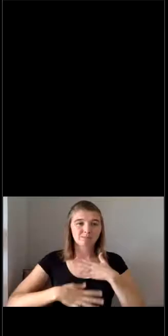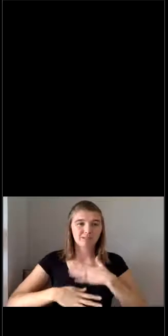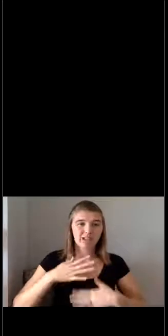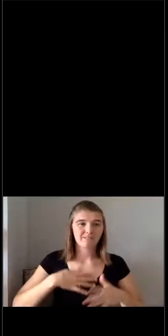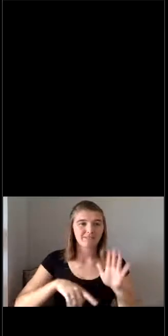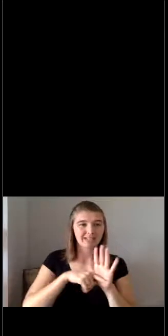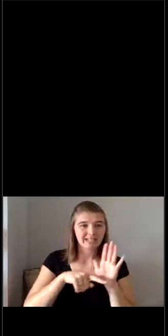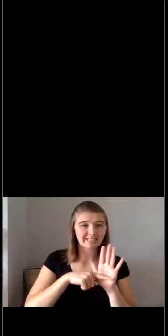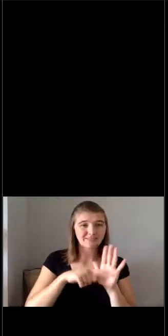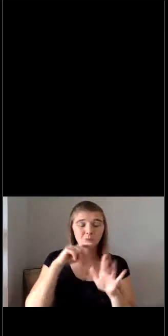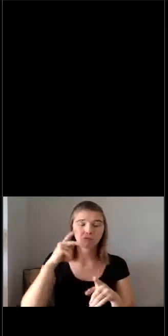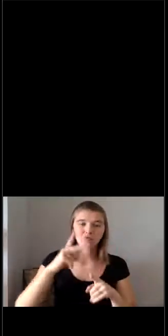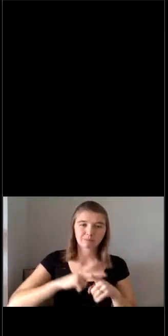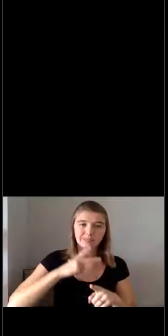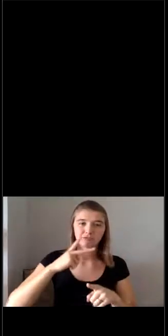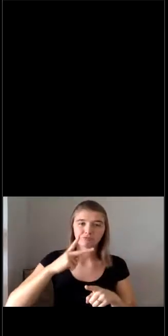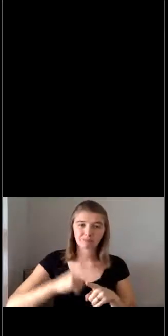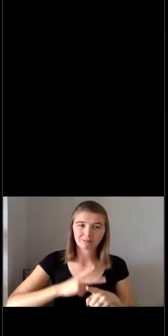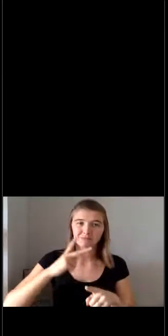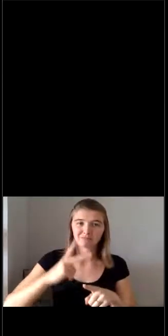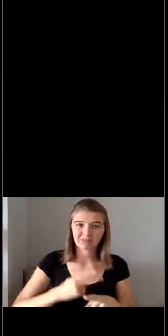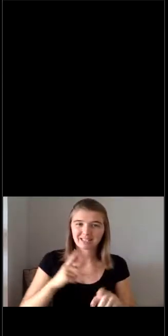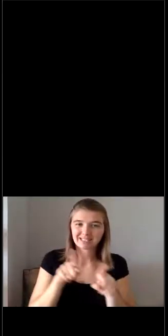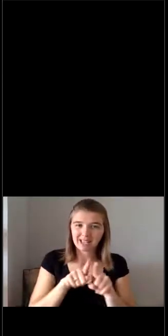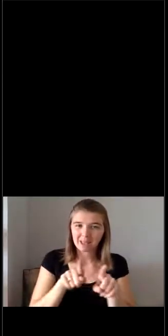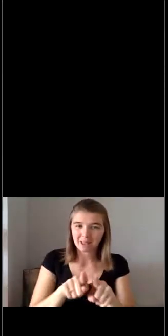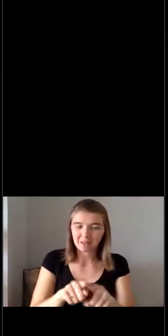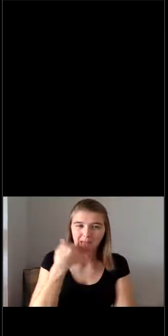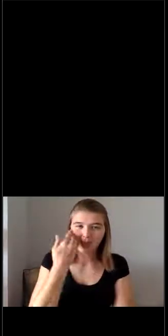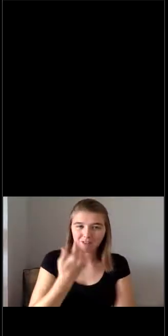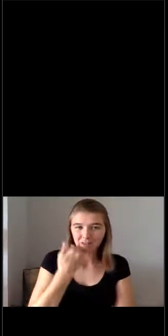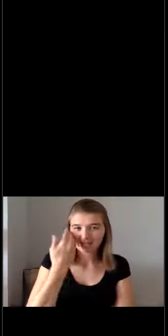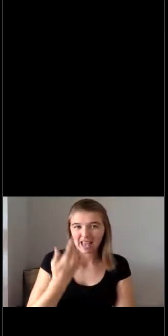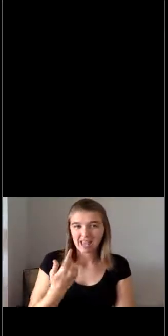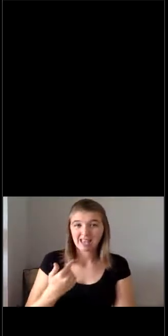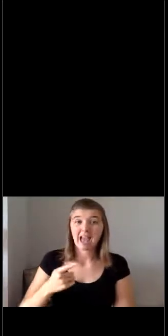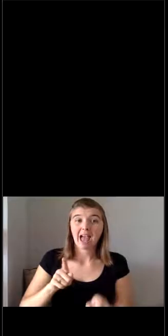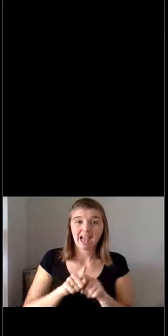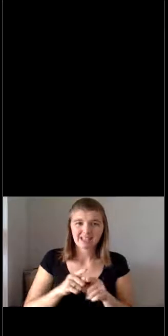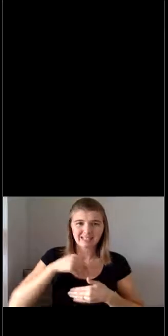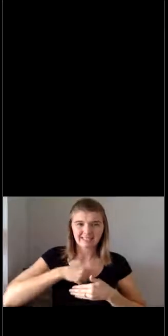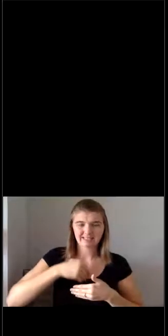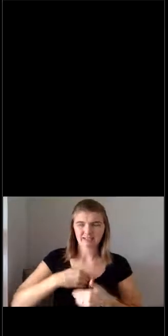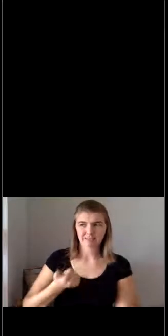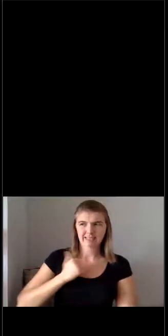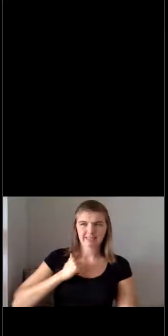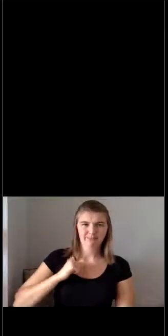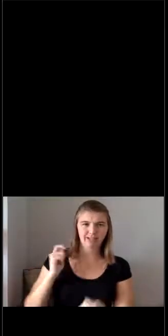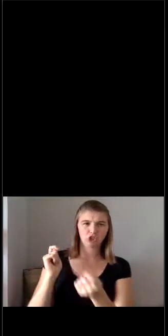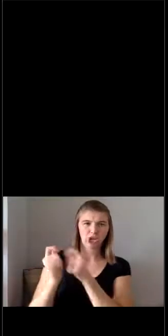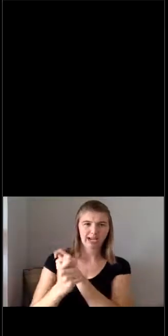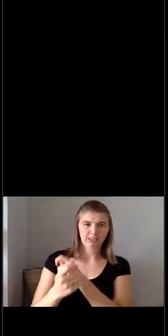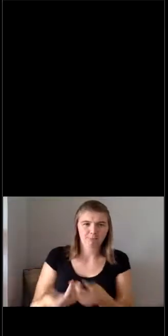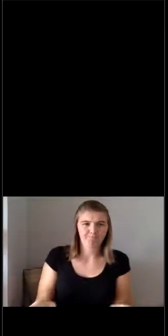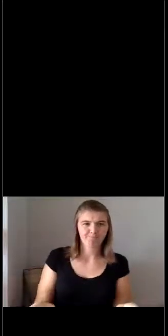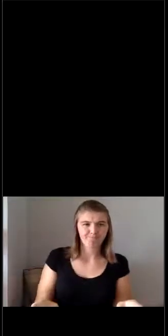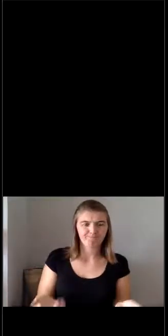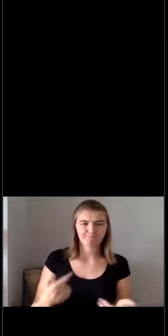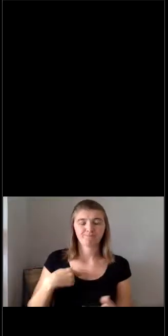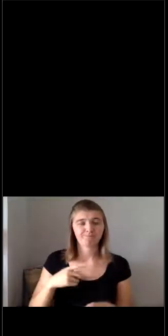this technique with scientists, because in the lab, you know, they would always change variables with an experiment. But when it comes to themselves, sometimes they